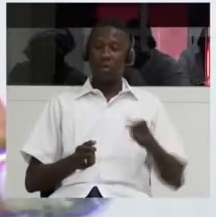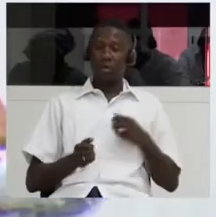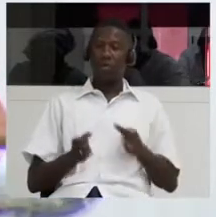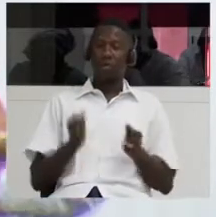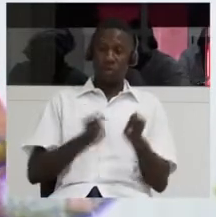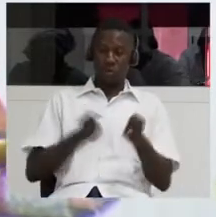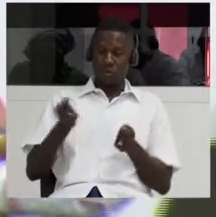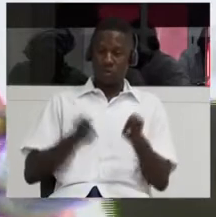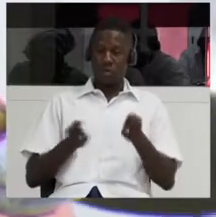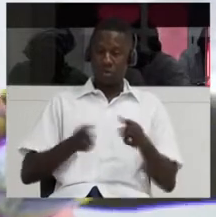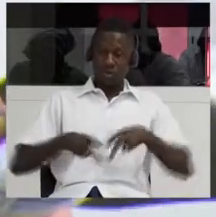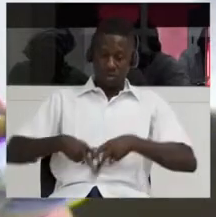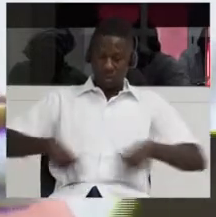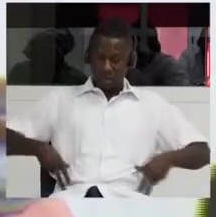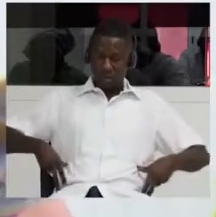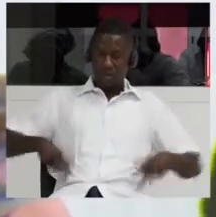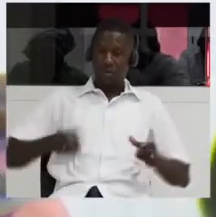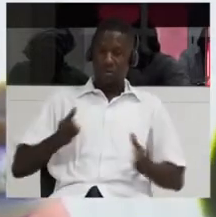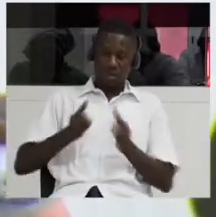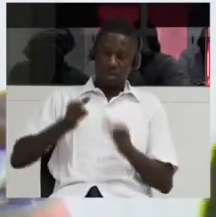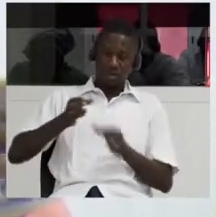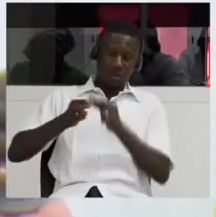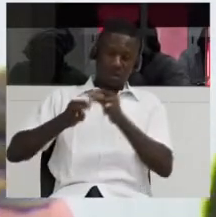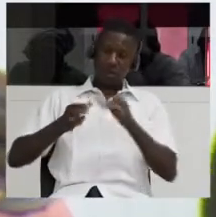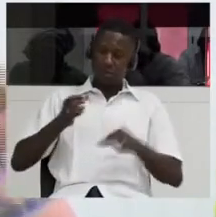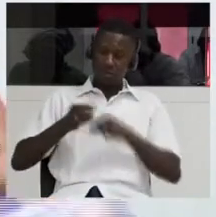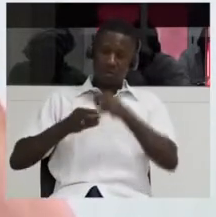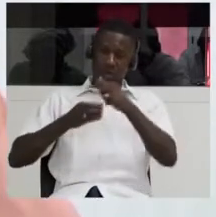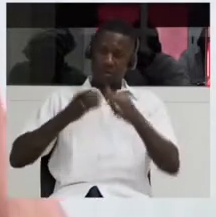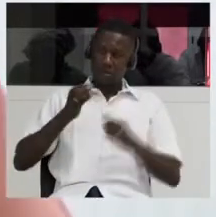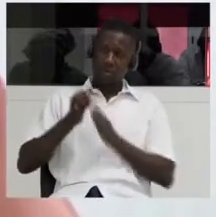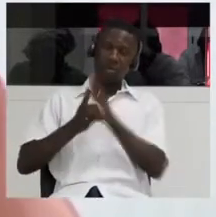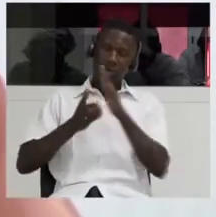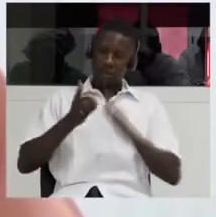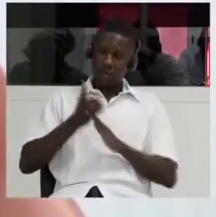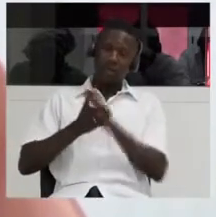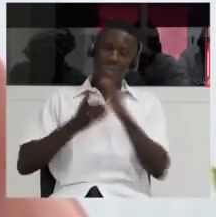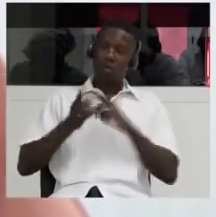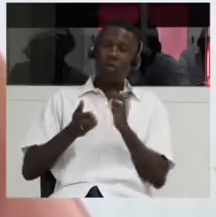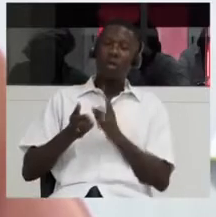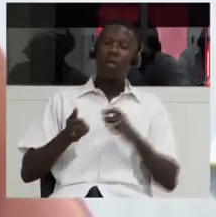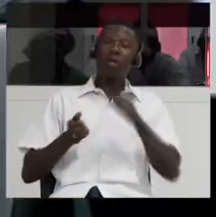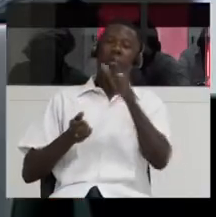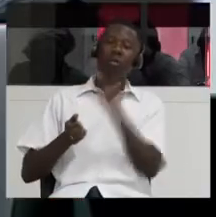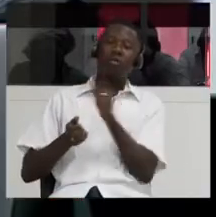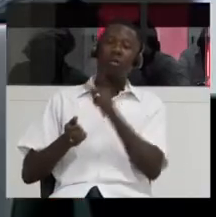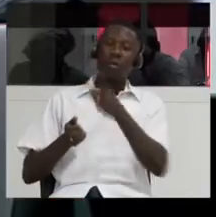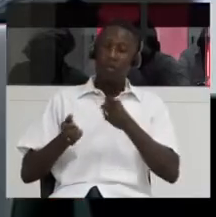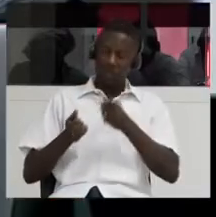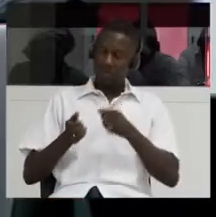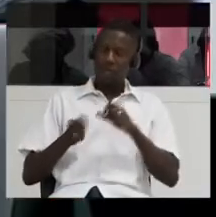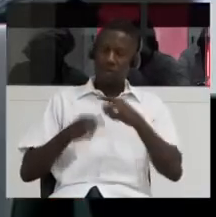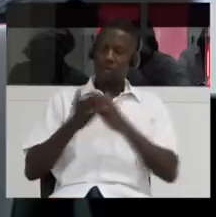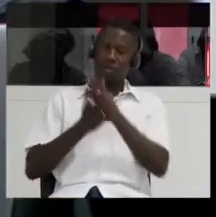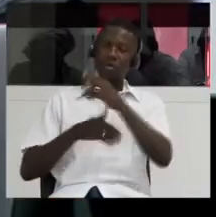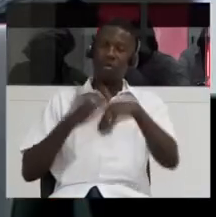be entering the cartridge smoothly while the firer is firing. But even at